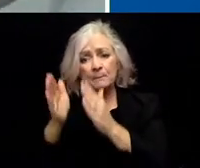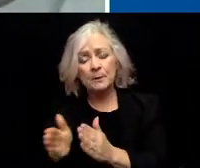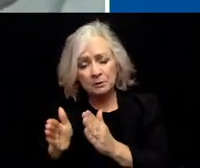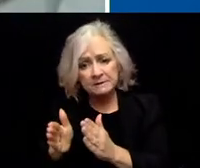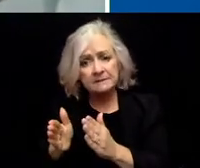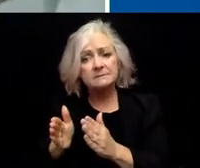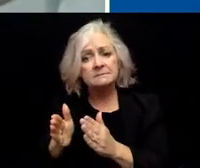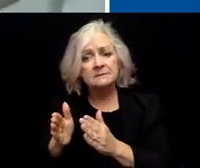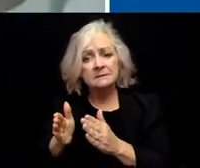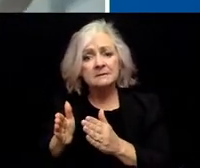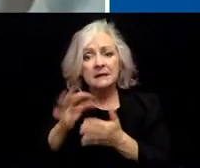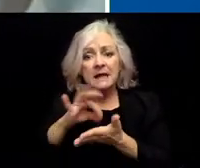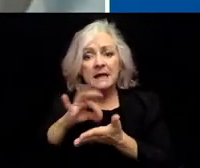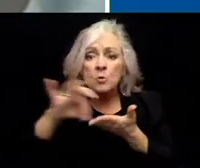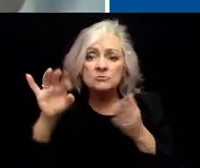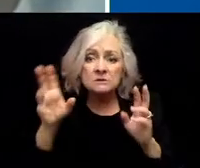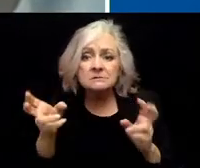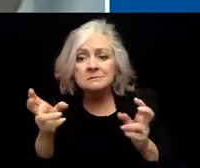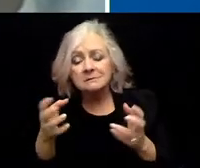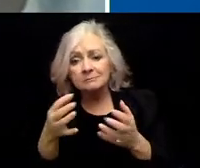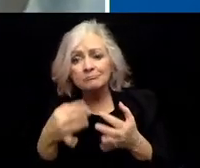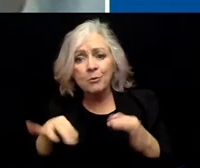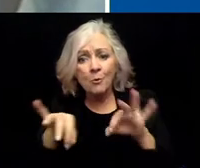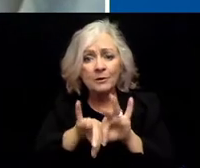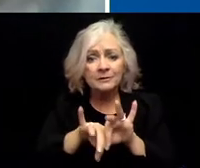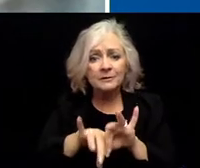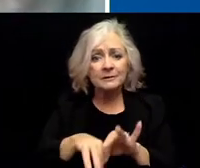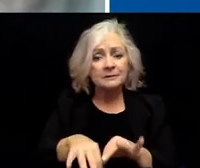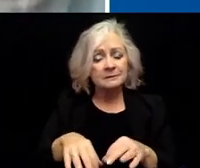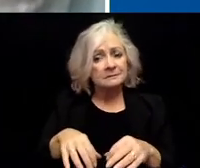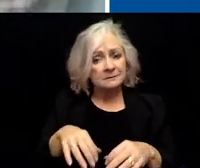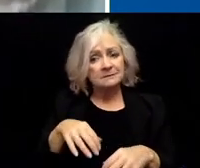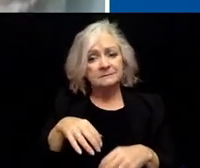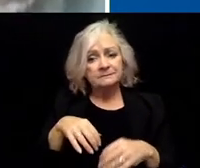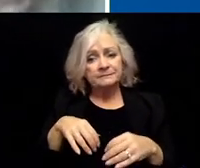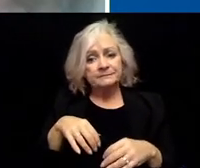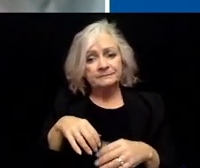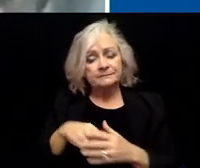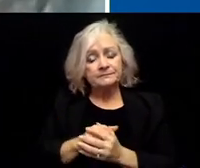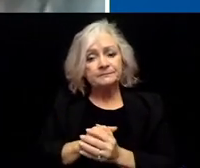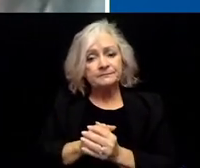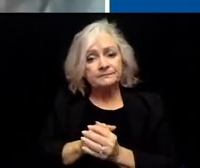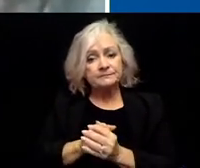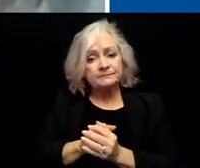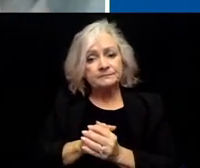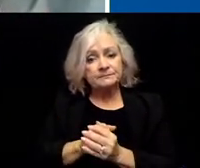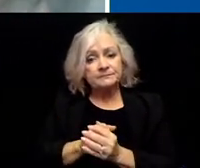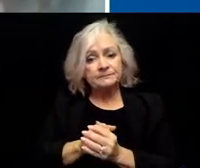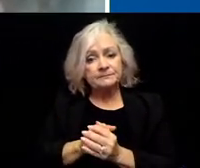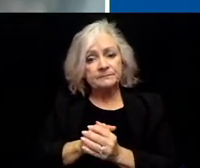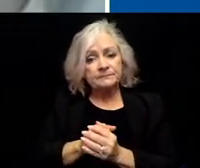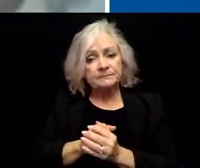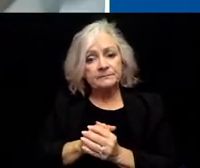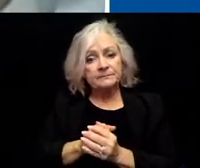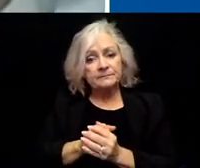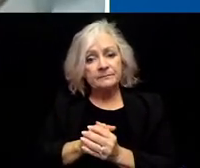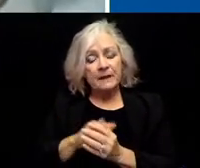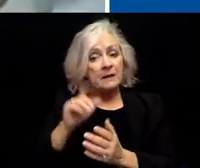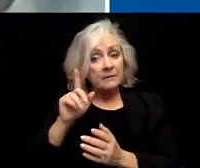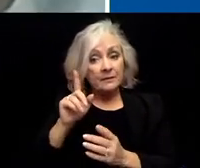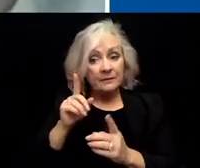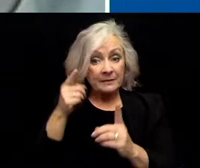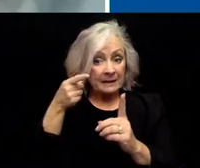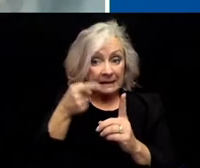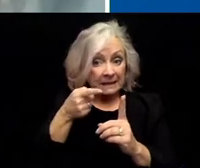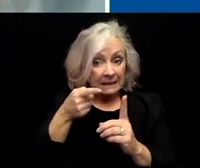very idealistic statement, but I think it's an important statement to make at the very outset. I think the key issue for me